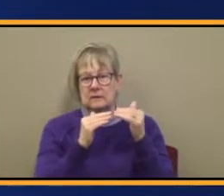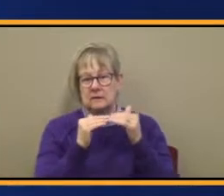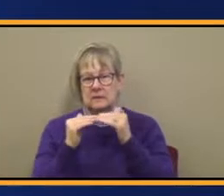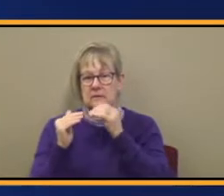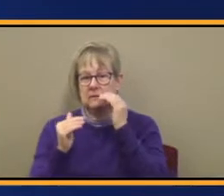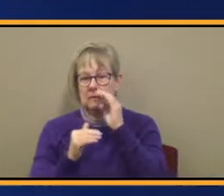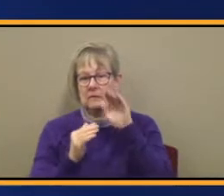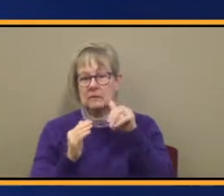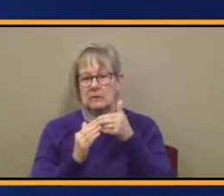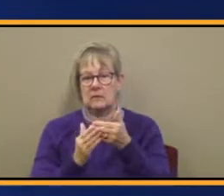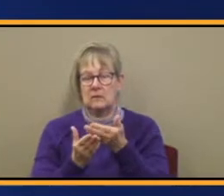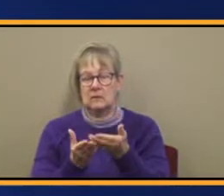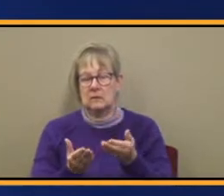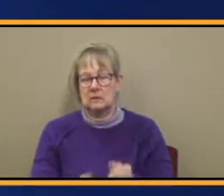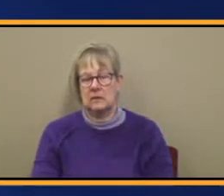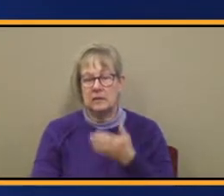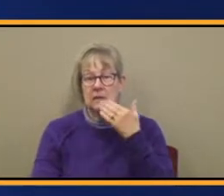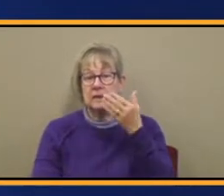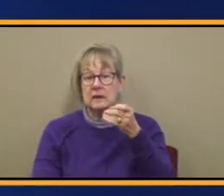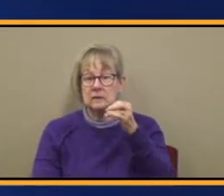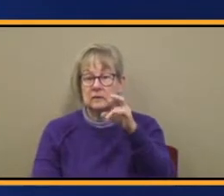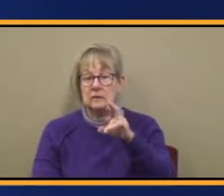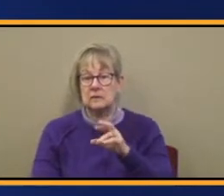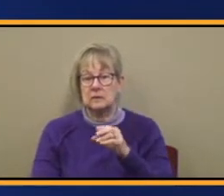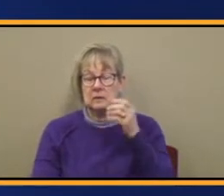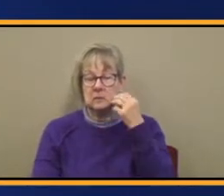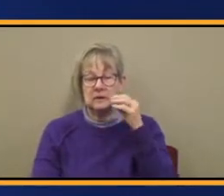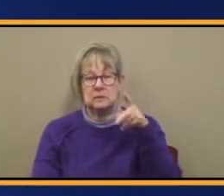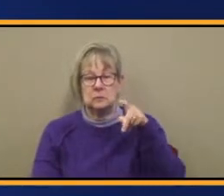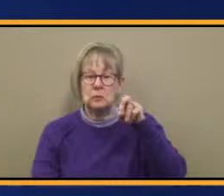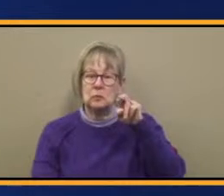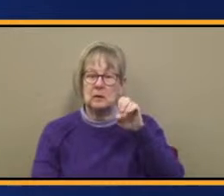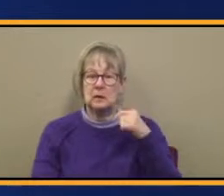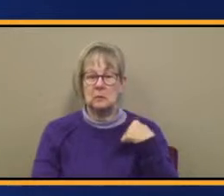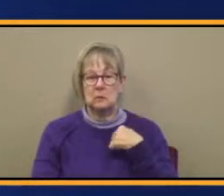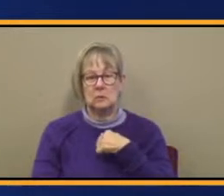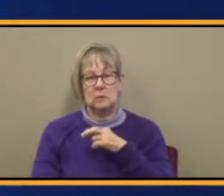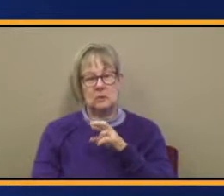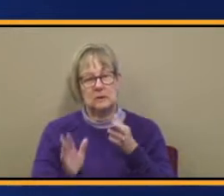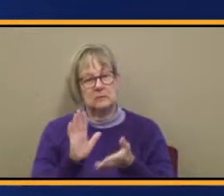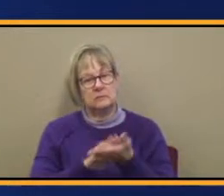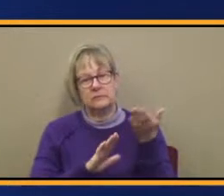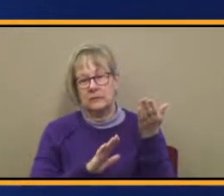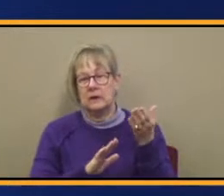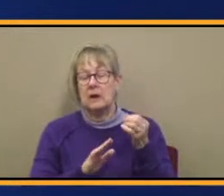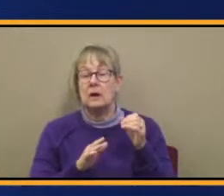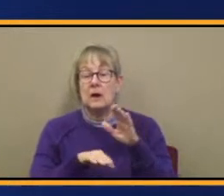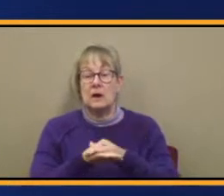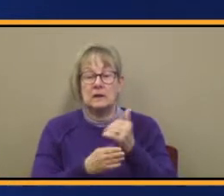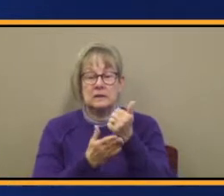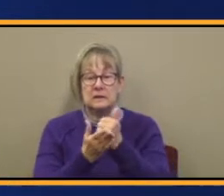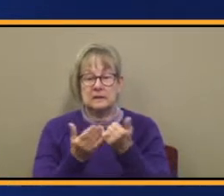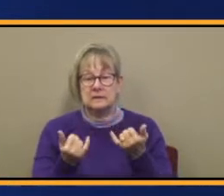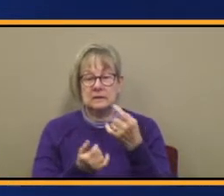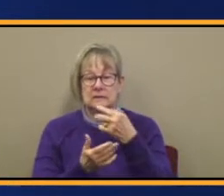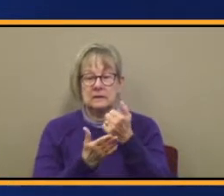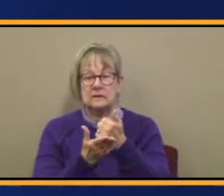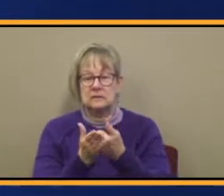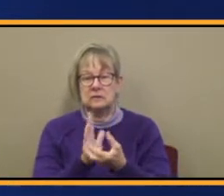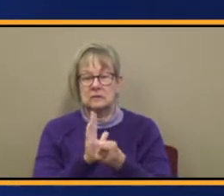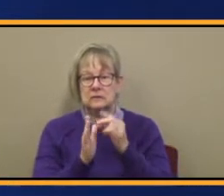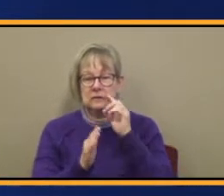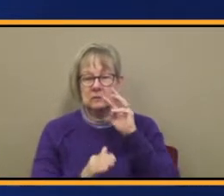republic for which it stands, one nation, under God, indivisible, with liberty and justice for all. Thank you, sir. Ms. Prine, we're ready to go. Yes, sir. On the agenda this morning is the agenda review for